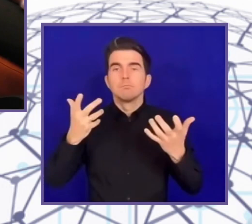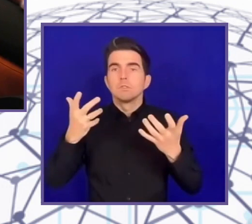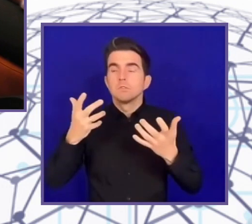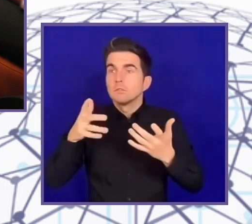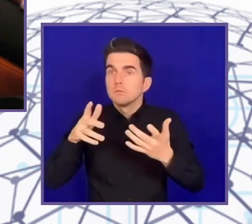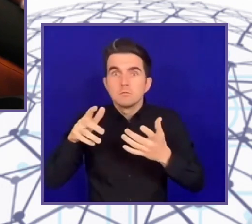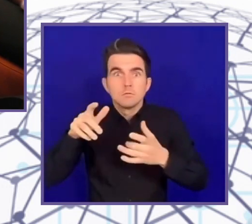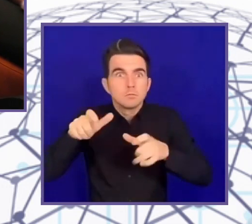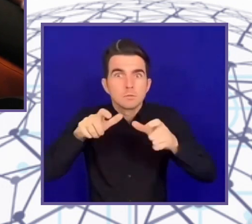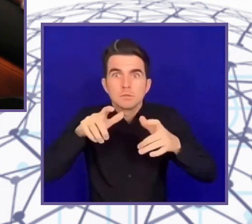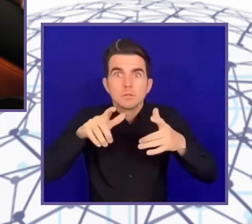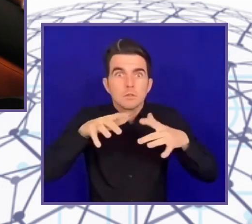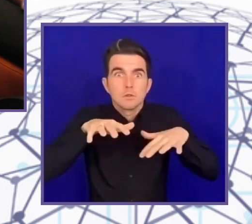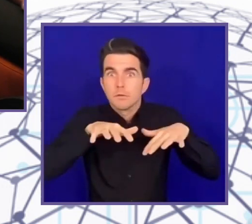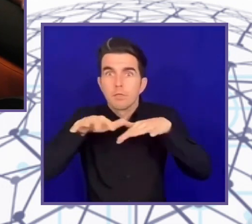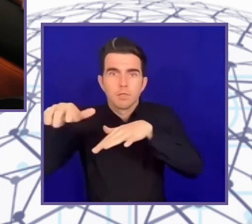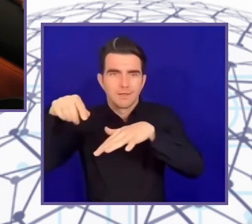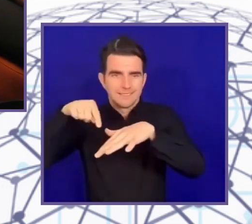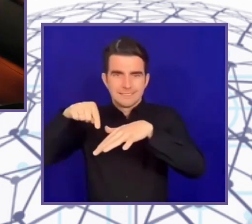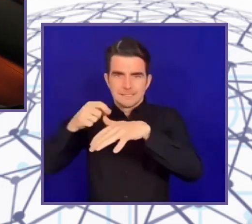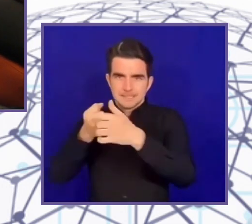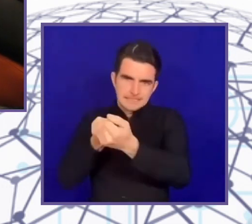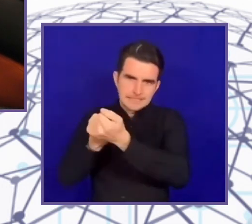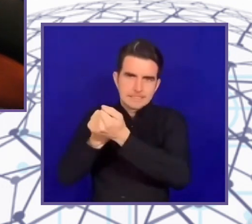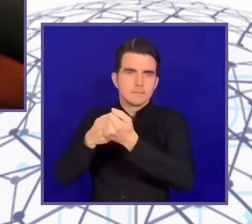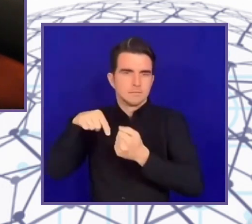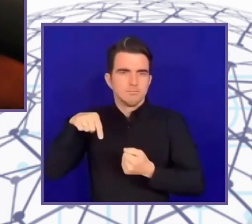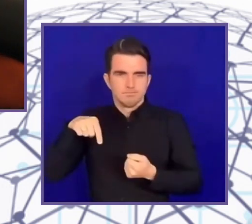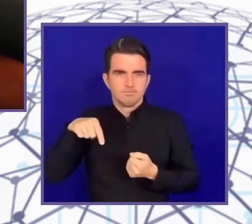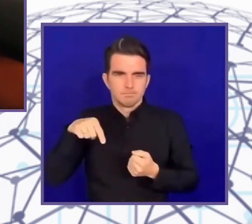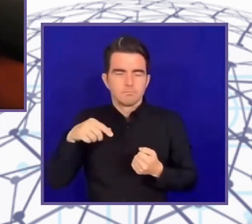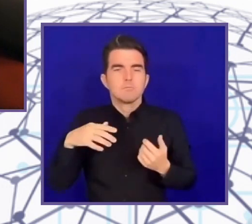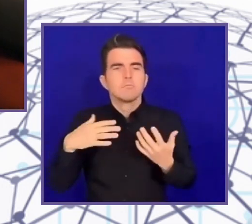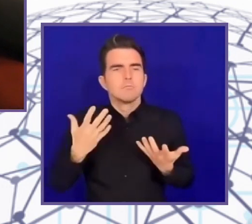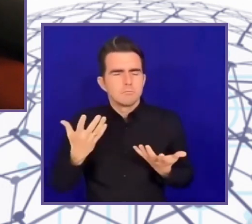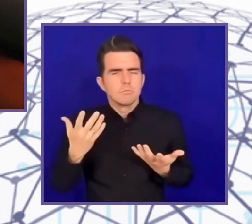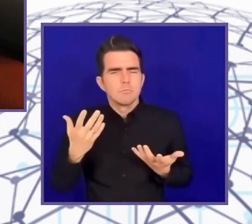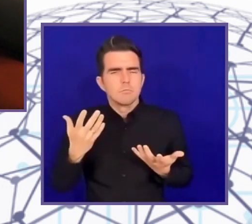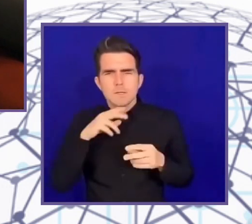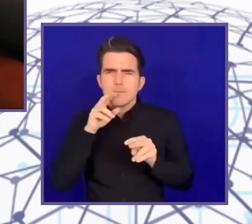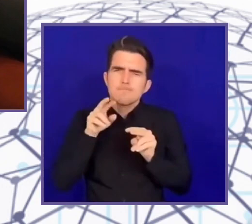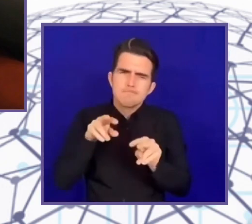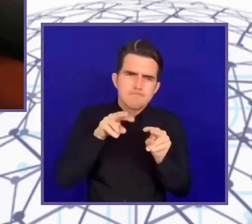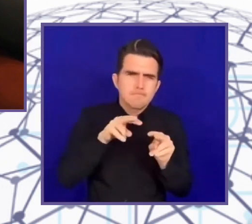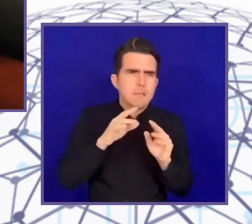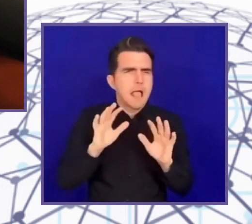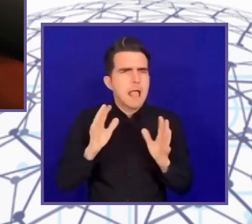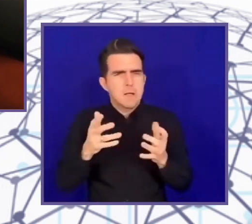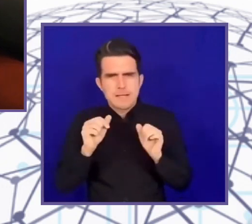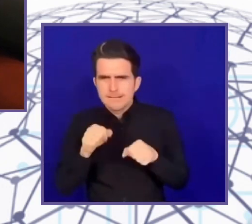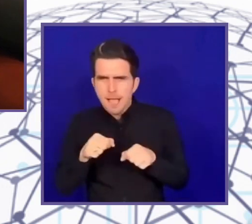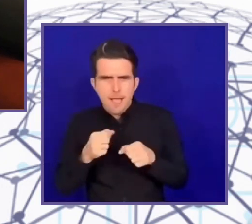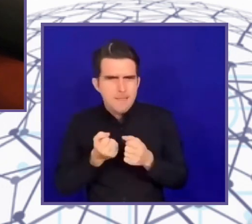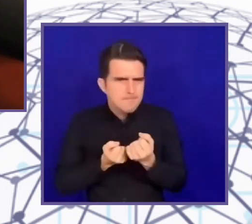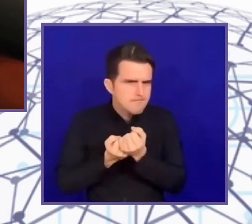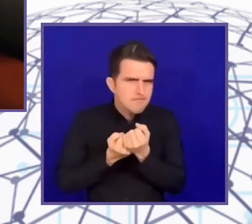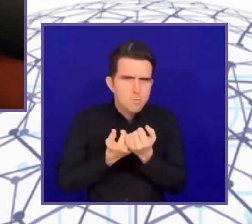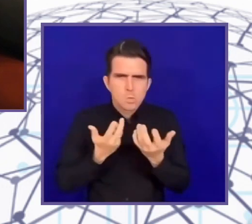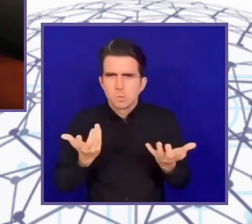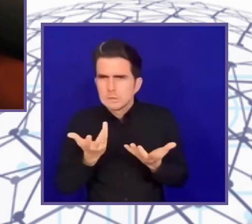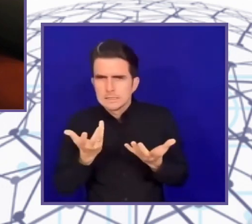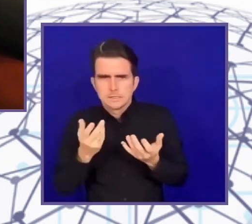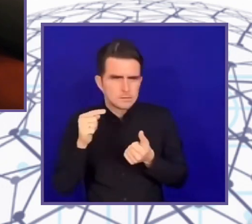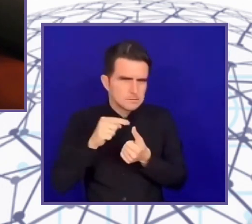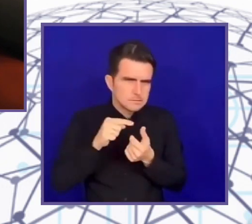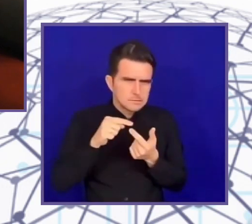a number of things in the area of humanitarian or contexts and AT. So we have even innovated